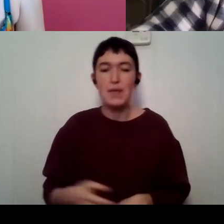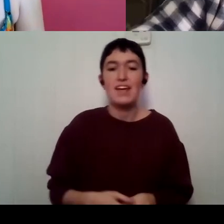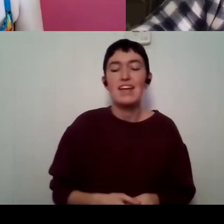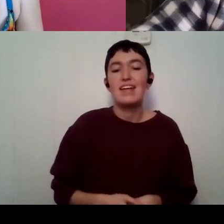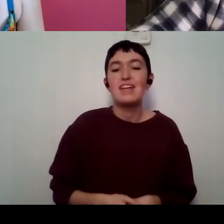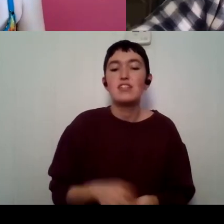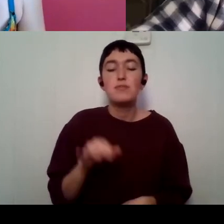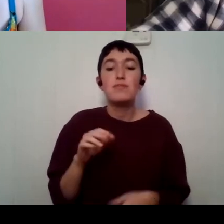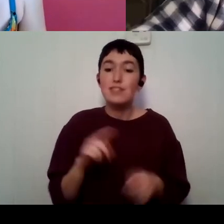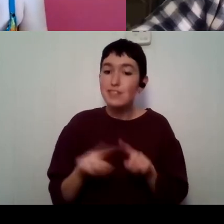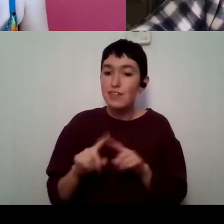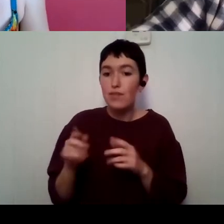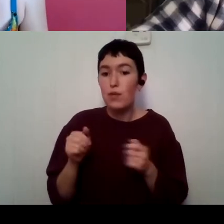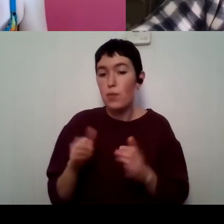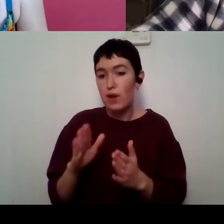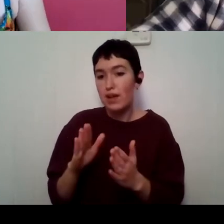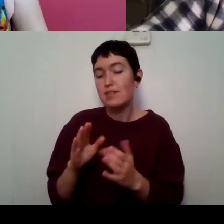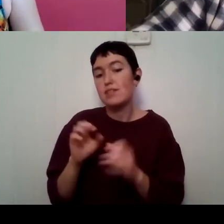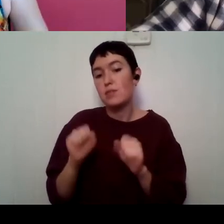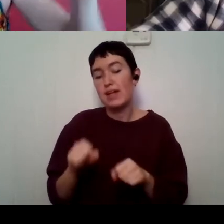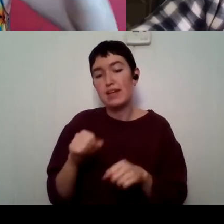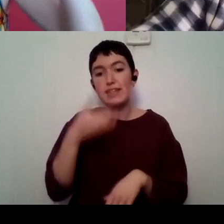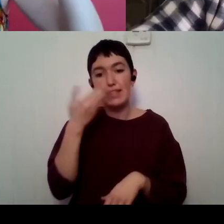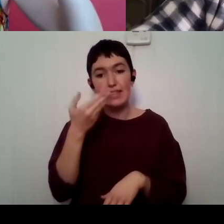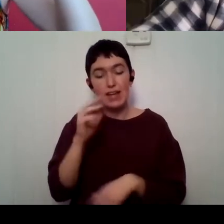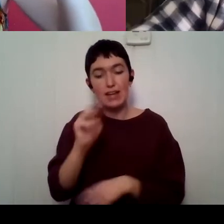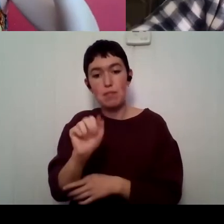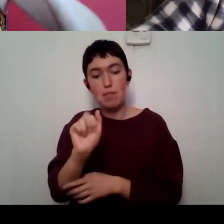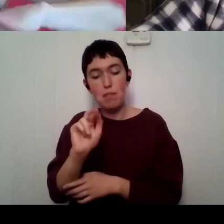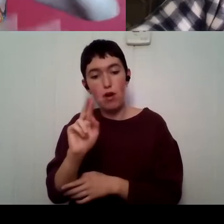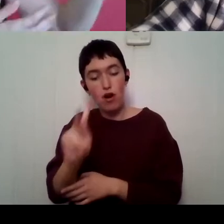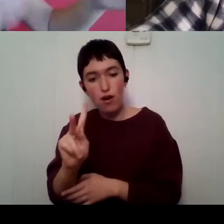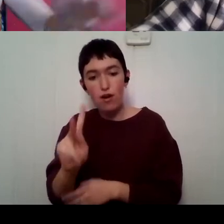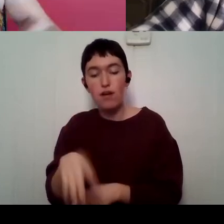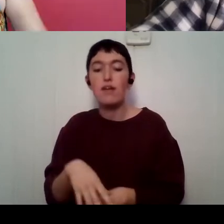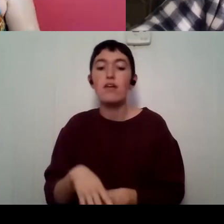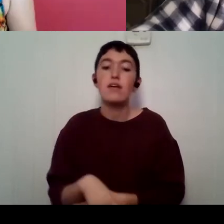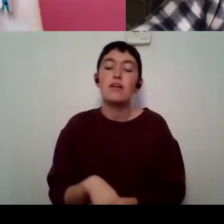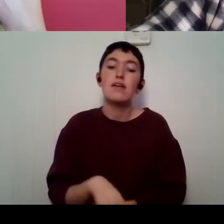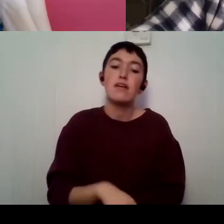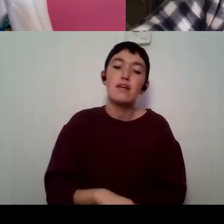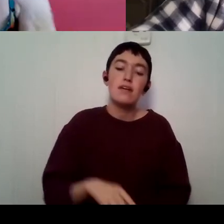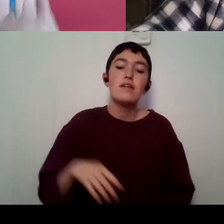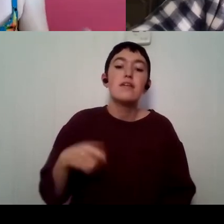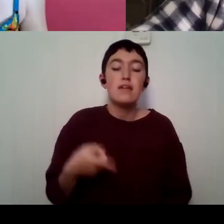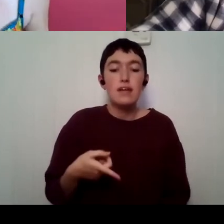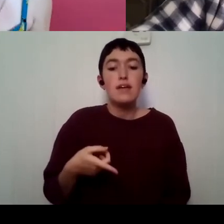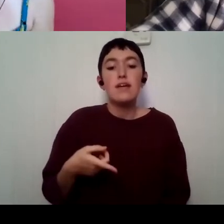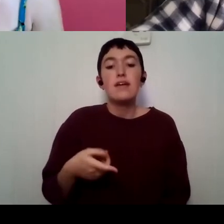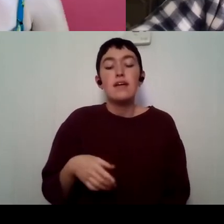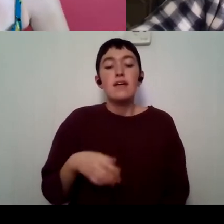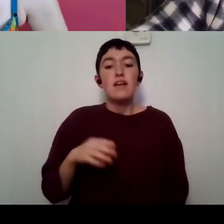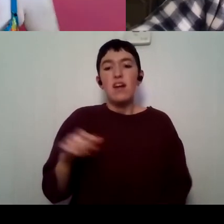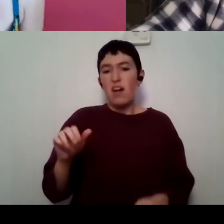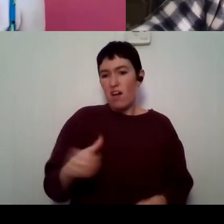scent mark and different callitrichids, the really small bodied primates you also see in the Americas, will do some scent marking as